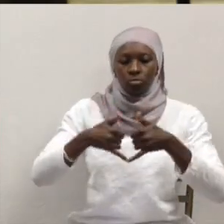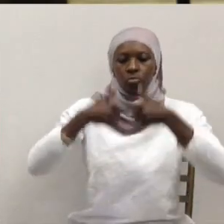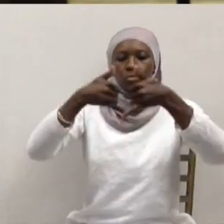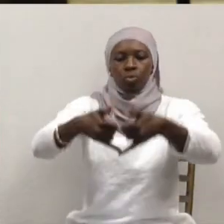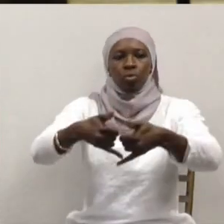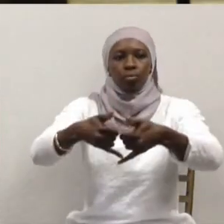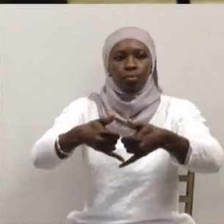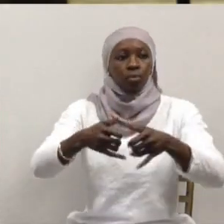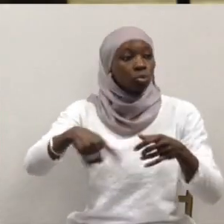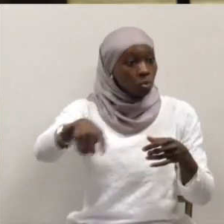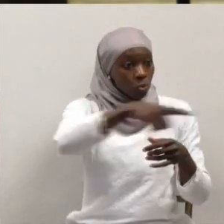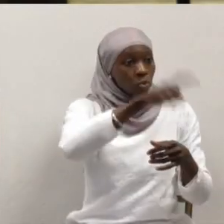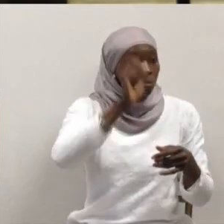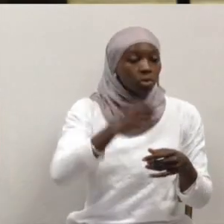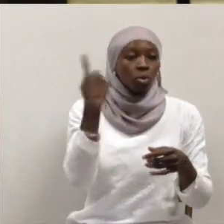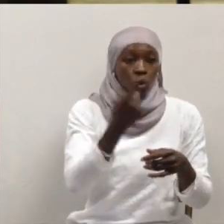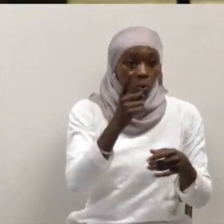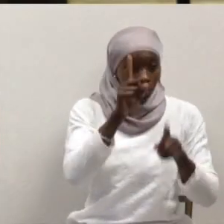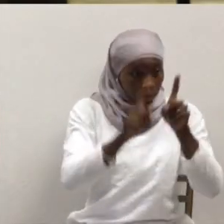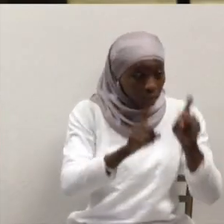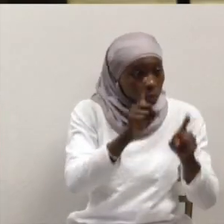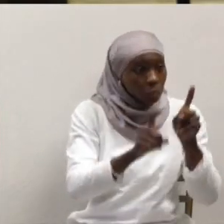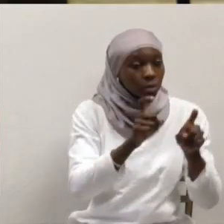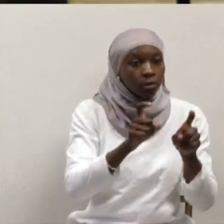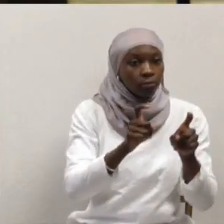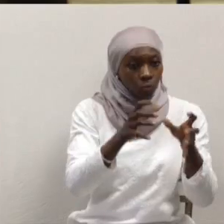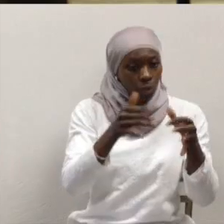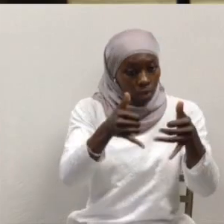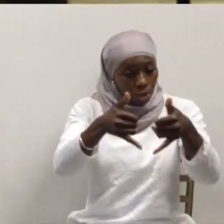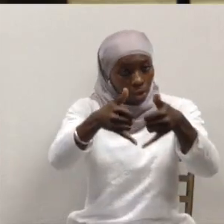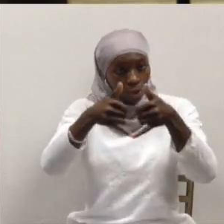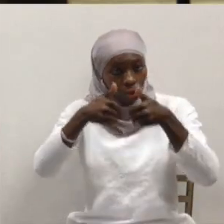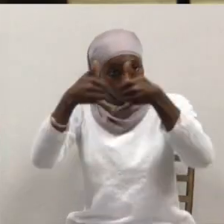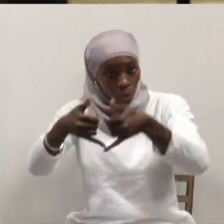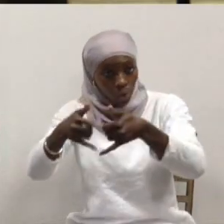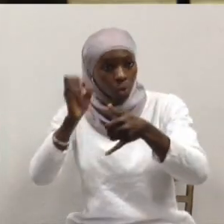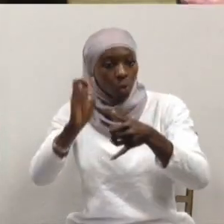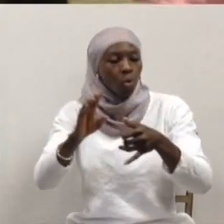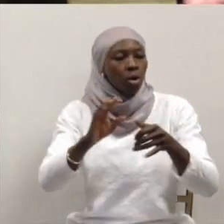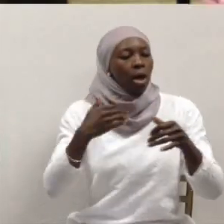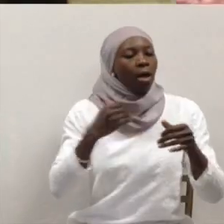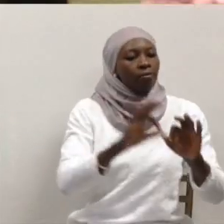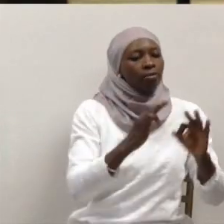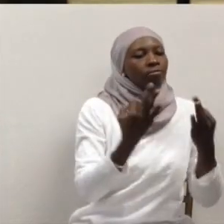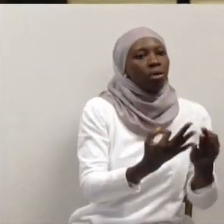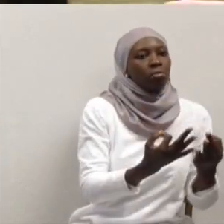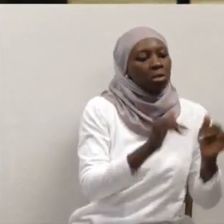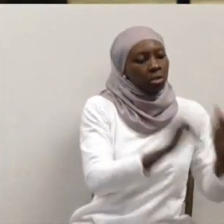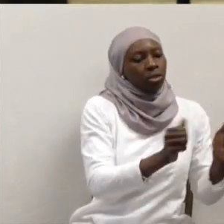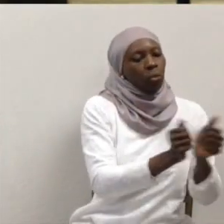yourself those questions. What do you actually want? The reward of having a family and spending time with the